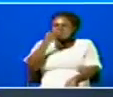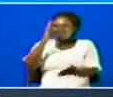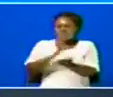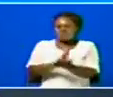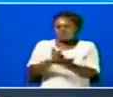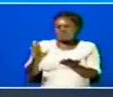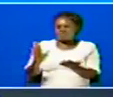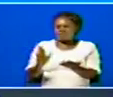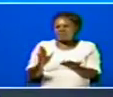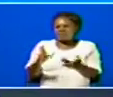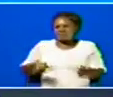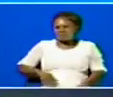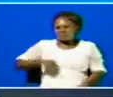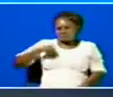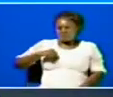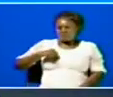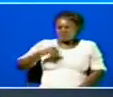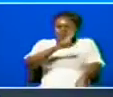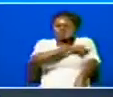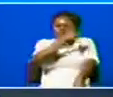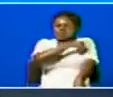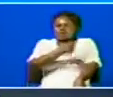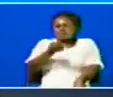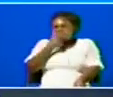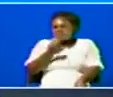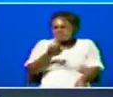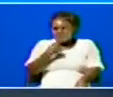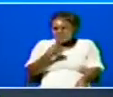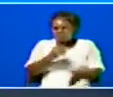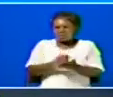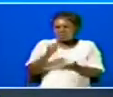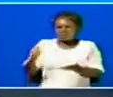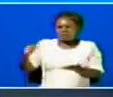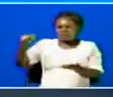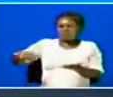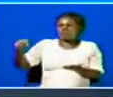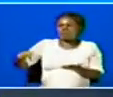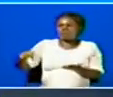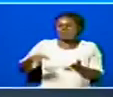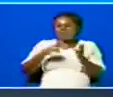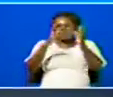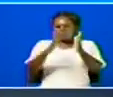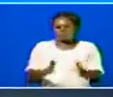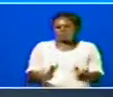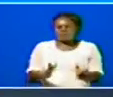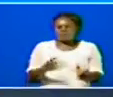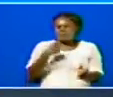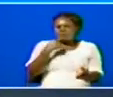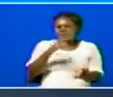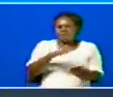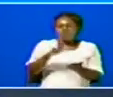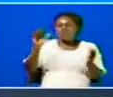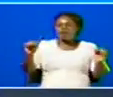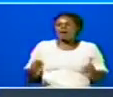cassava. The survivors were treated at the Siaya Referral Hospital and discharged today. Kevin Ogutu tells us what